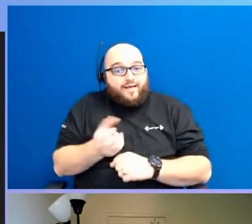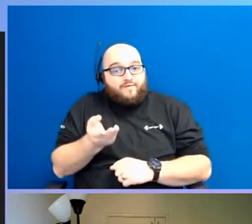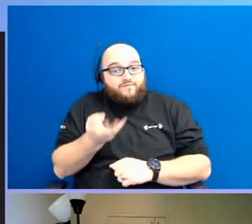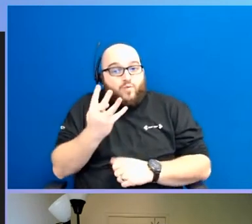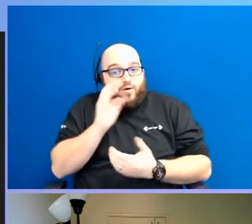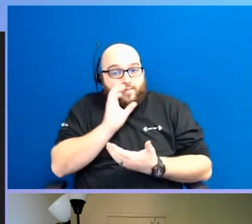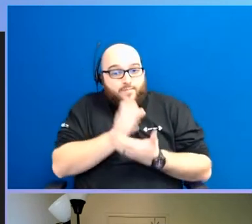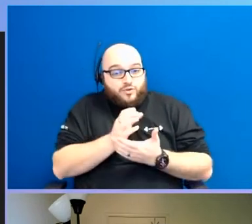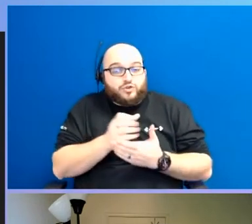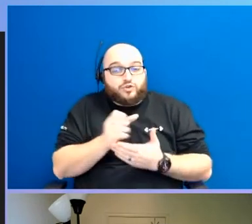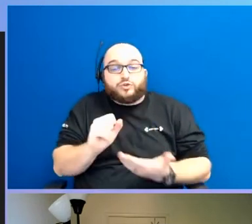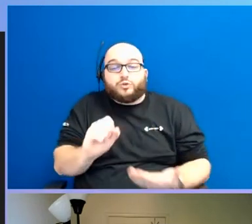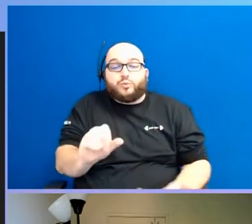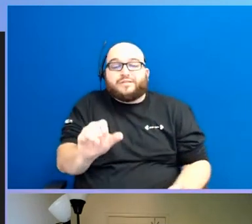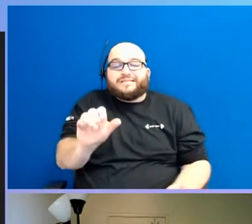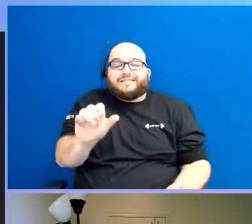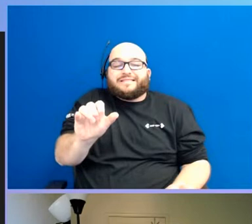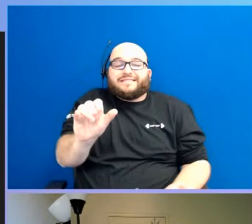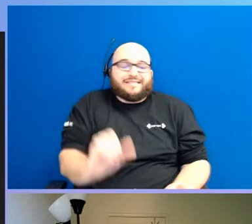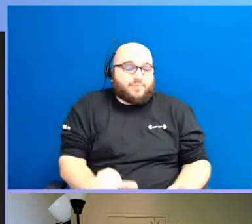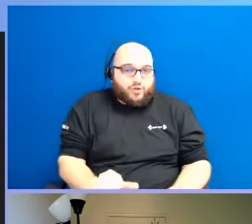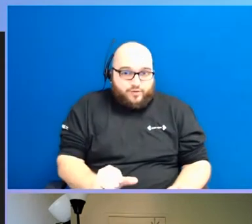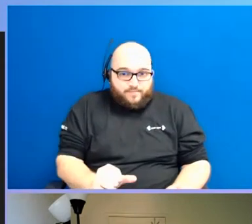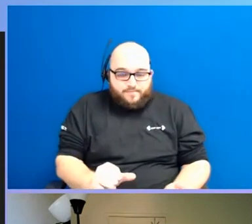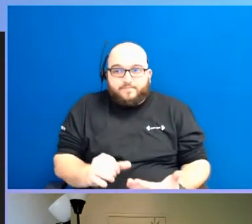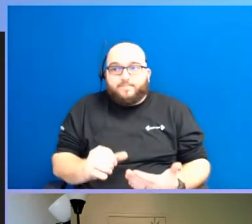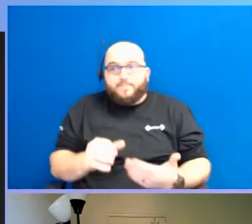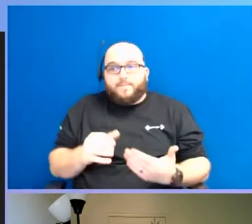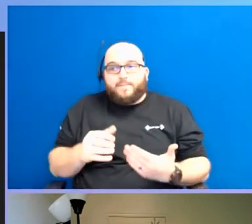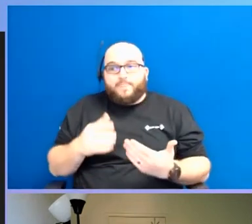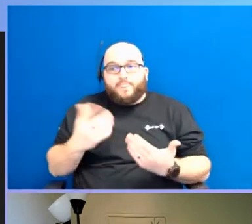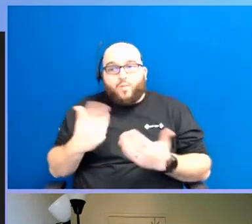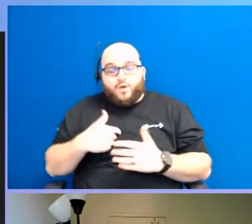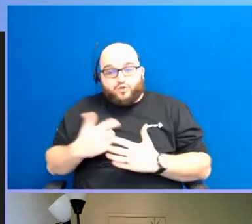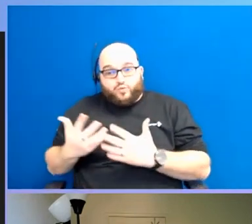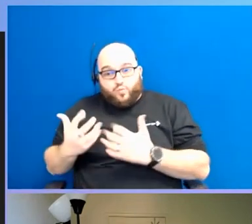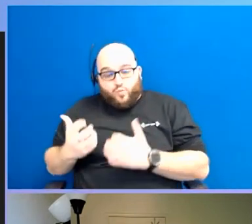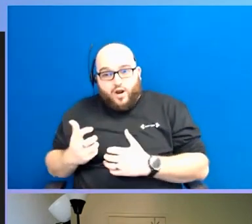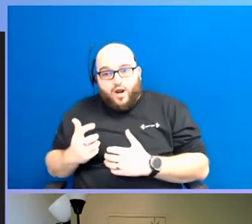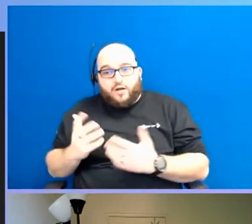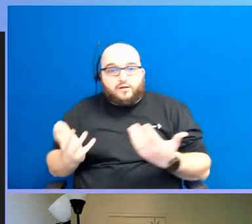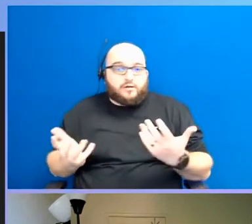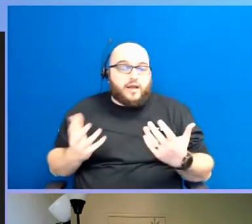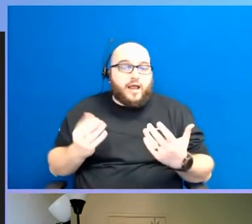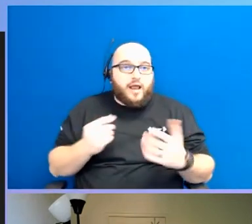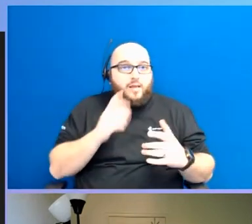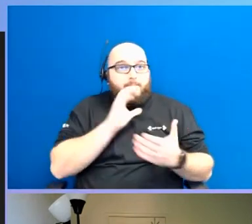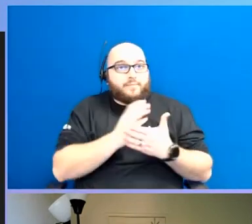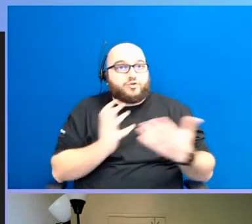so similar. Prompt matching is gonna be